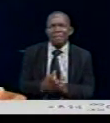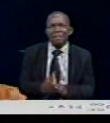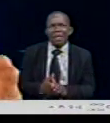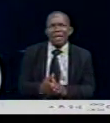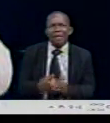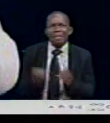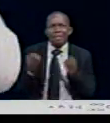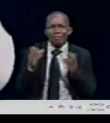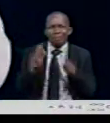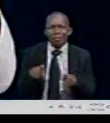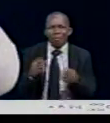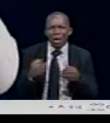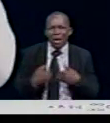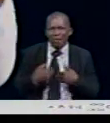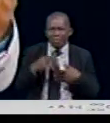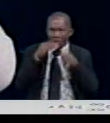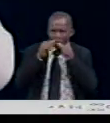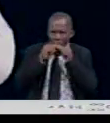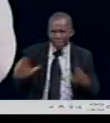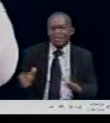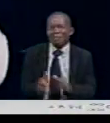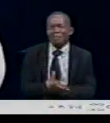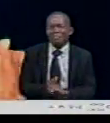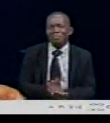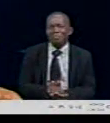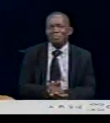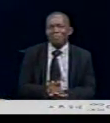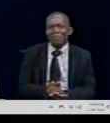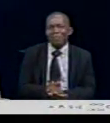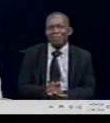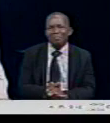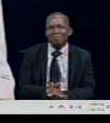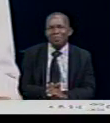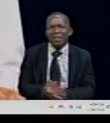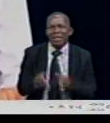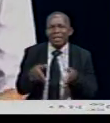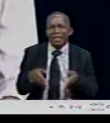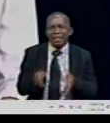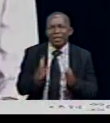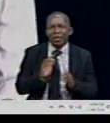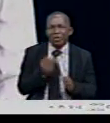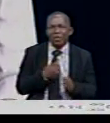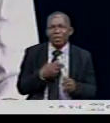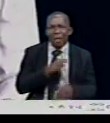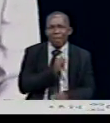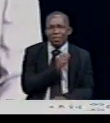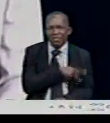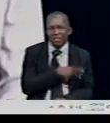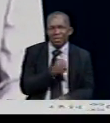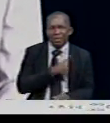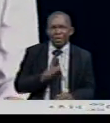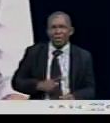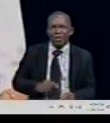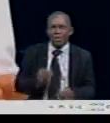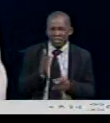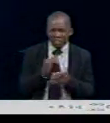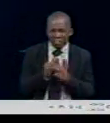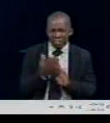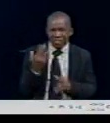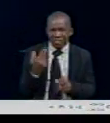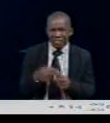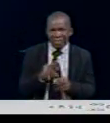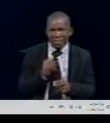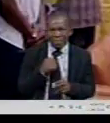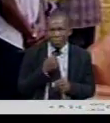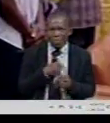in messages, they are galloping from month after month. Let's appreciate the Lord. In Jesus'